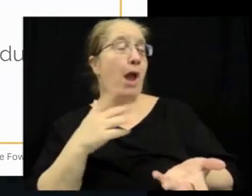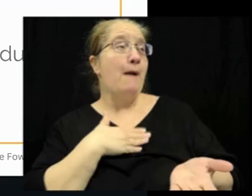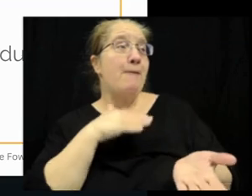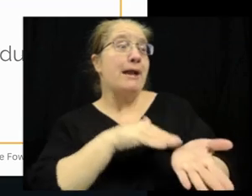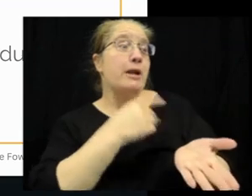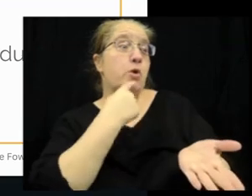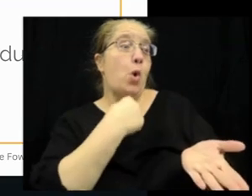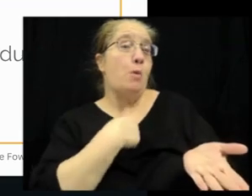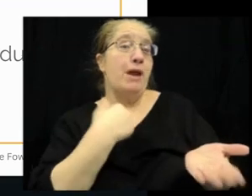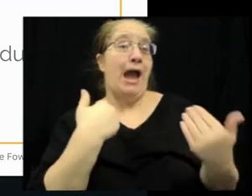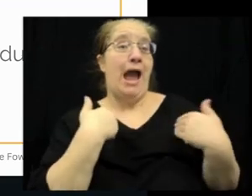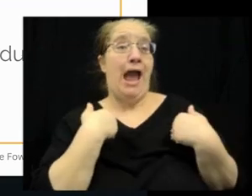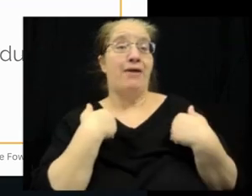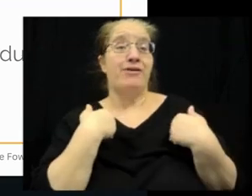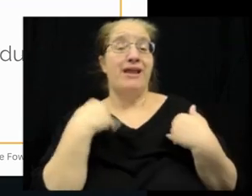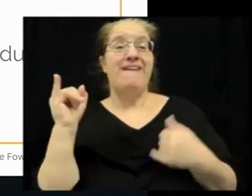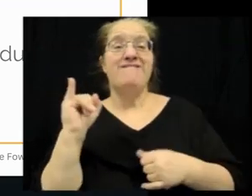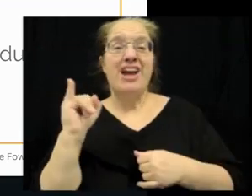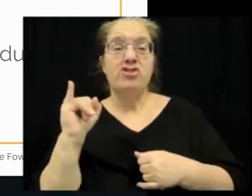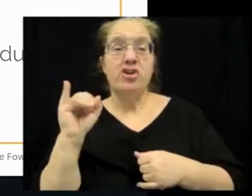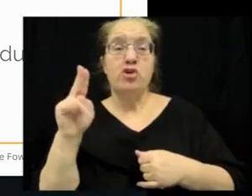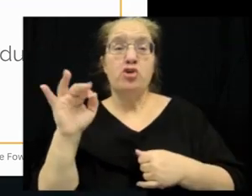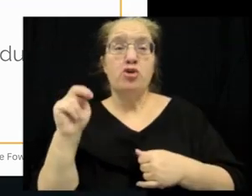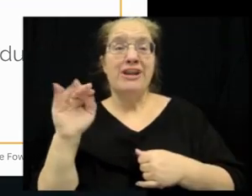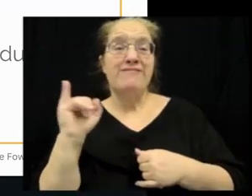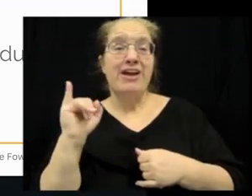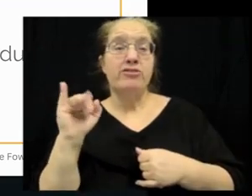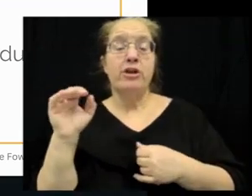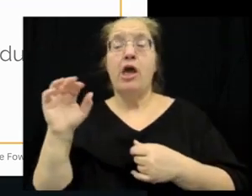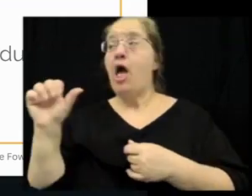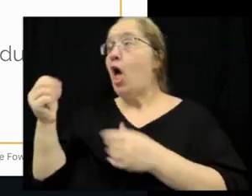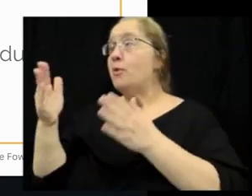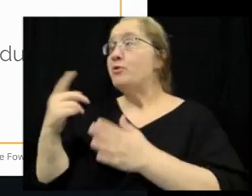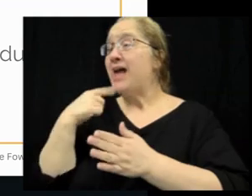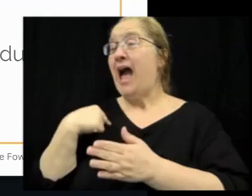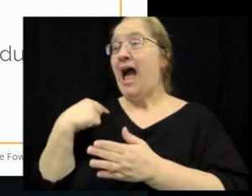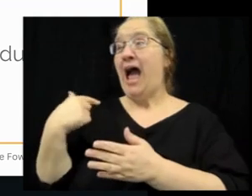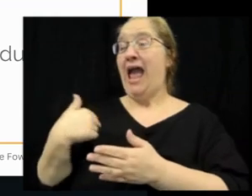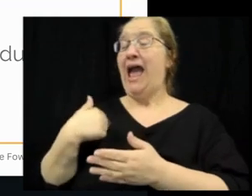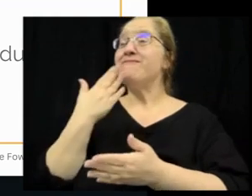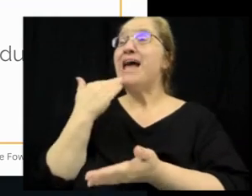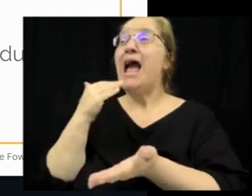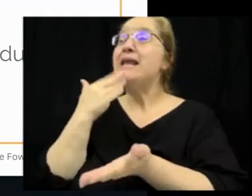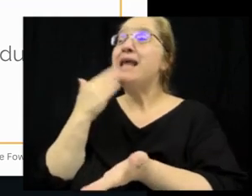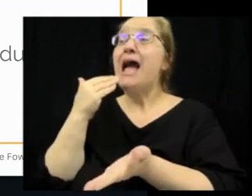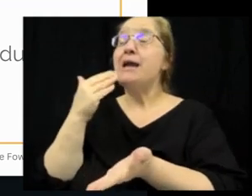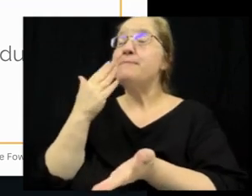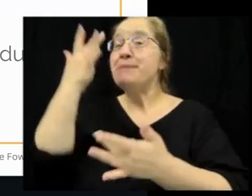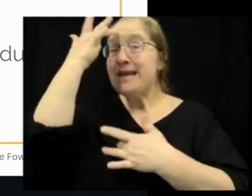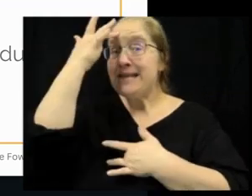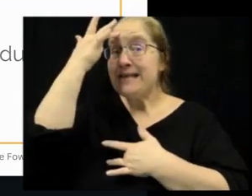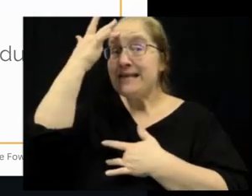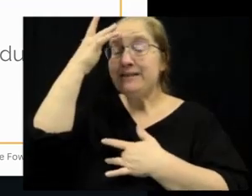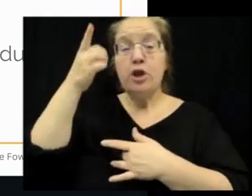doctor told me that I have a urine infection. And the other person goes, well, I found out I have diabetes. Do